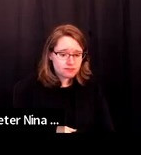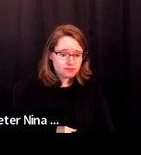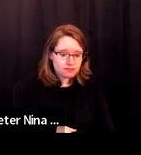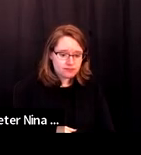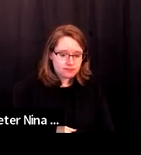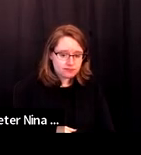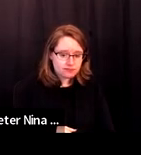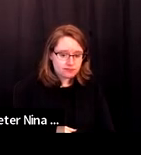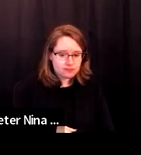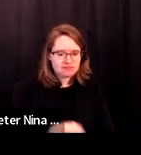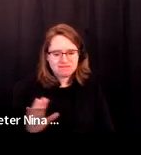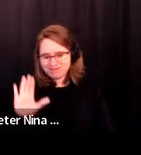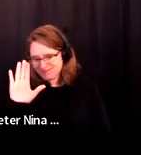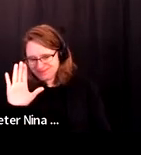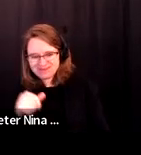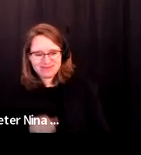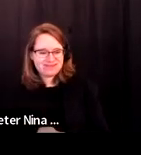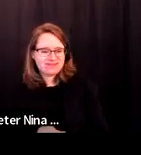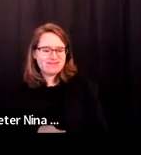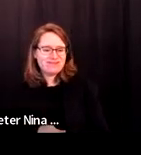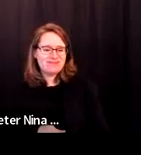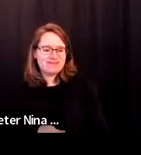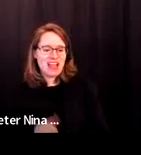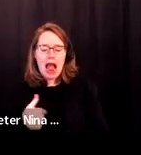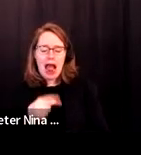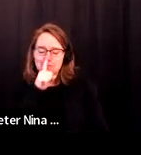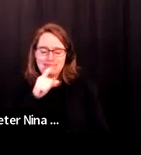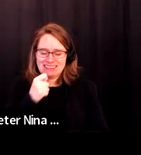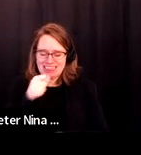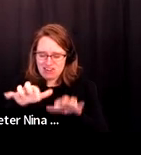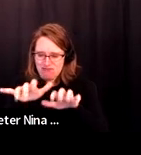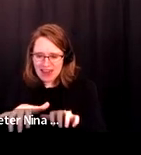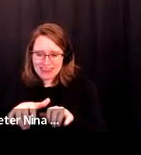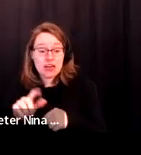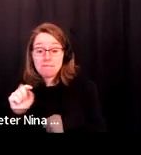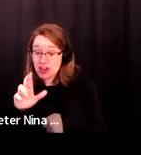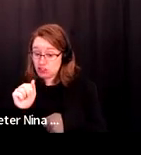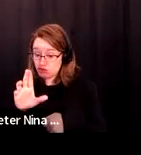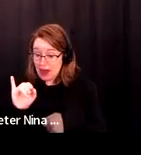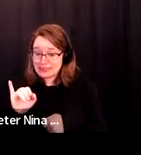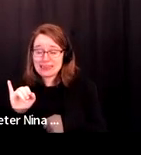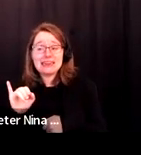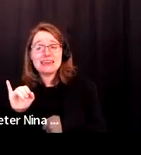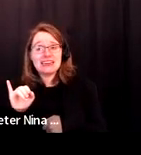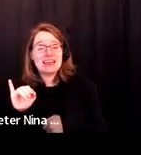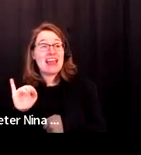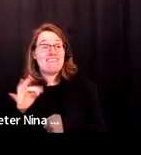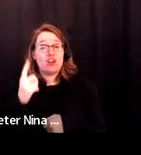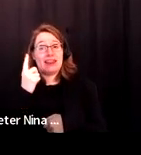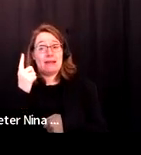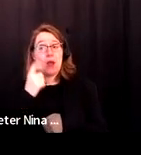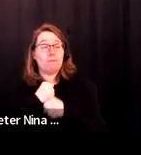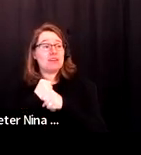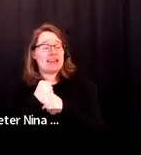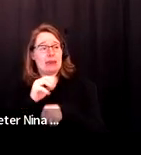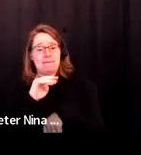Well, not to add to anybody else's because I didn't write it, but off of your part, Tracy, if it's something like protect Minnesota's natural environment